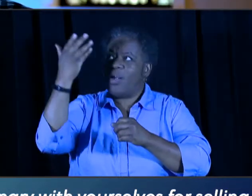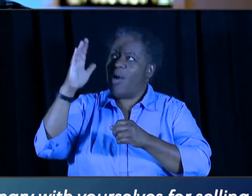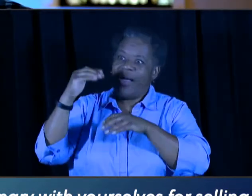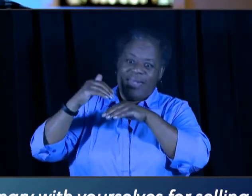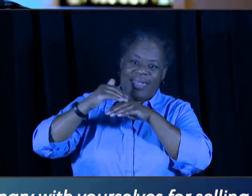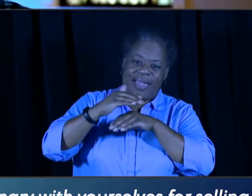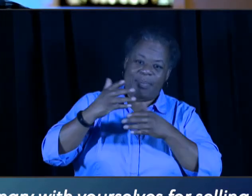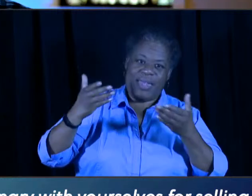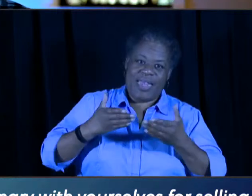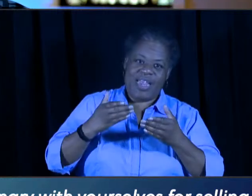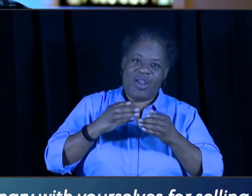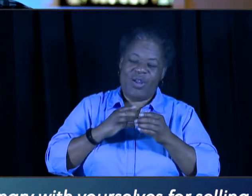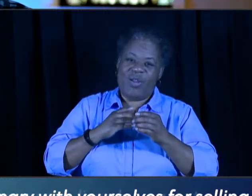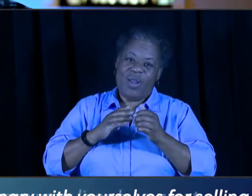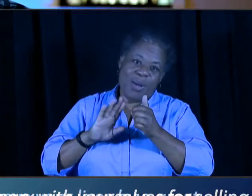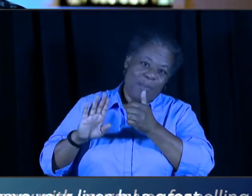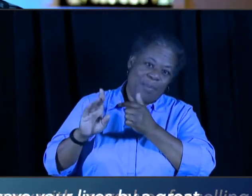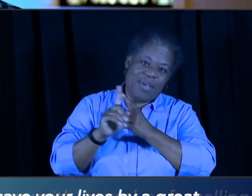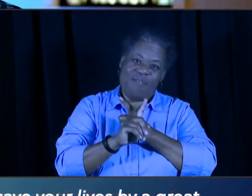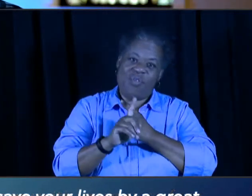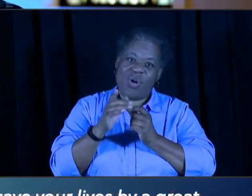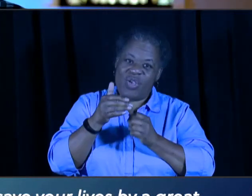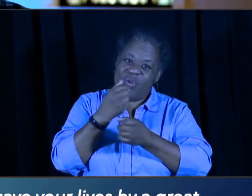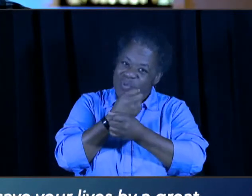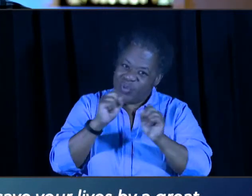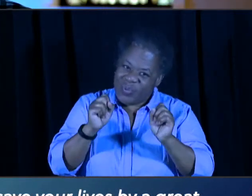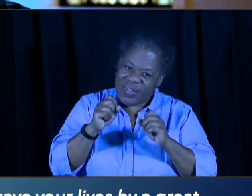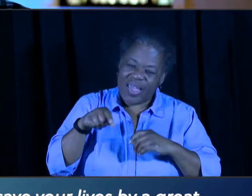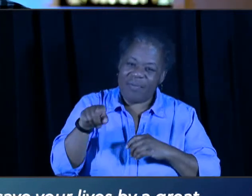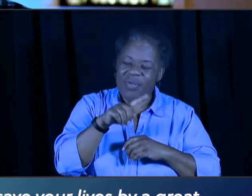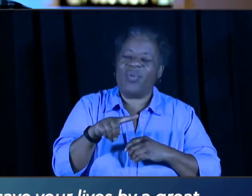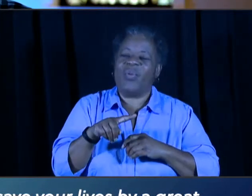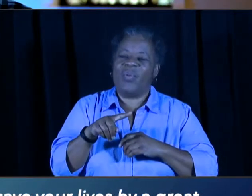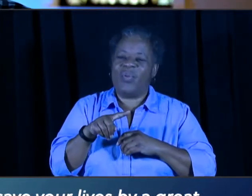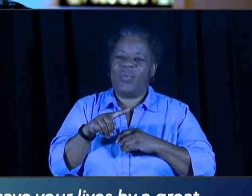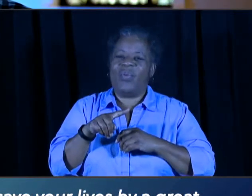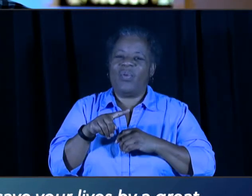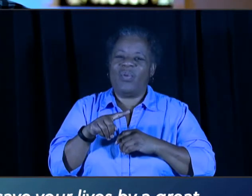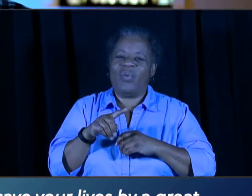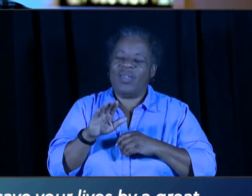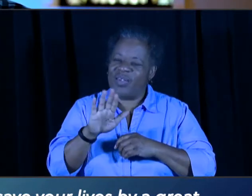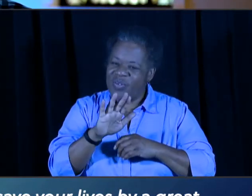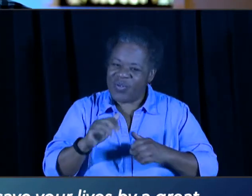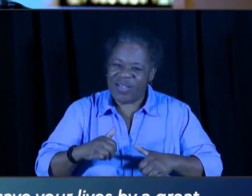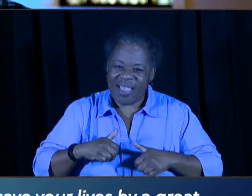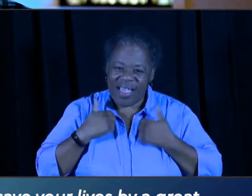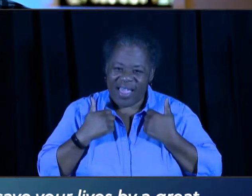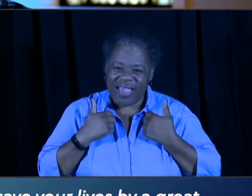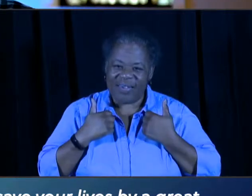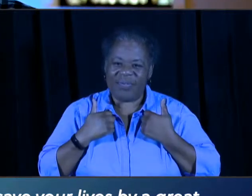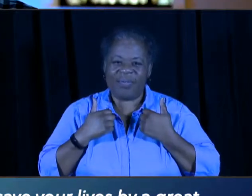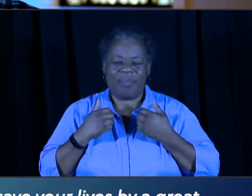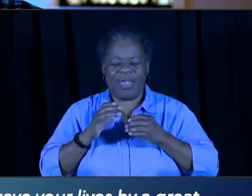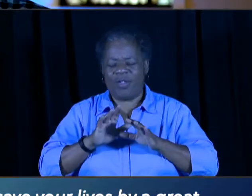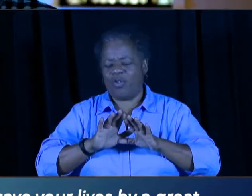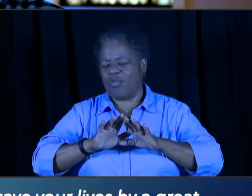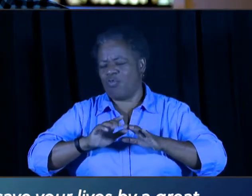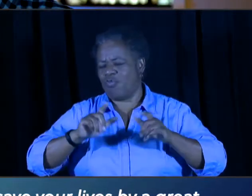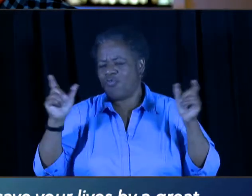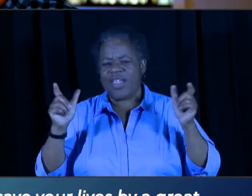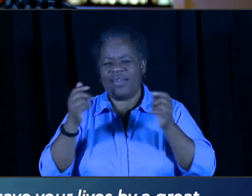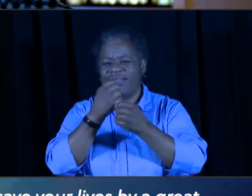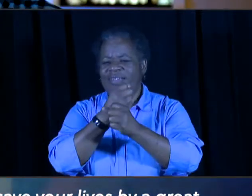me ahead of you, to preserve for you a remnant on earth, and to save your lives by a great deliverance."